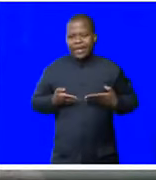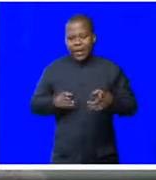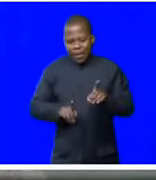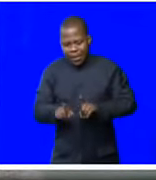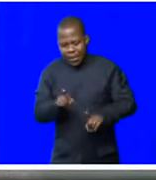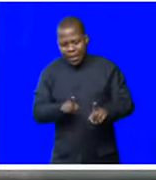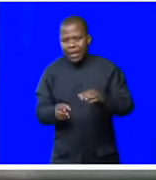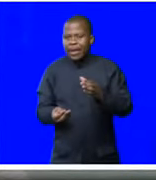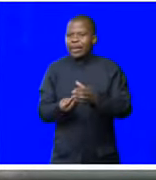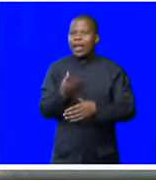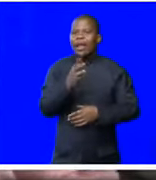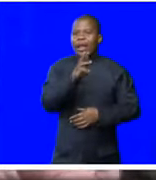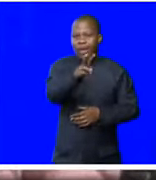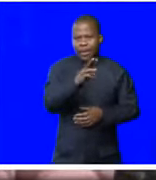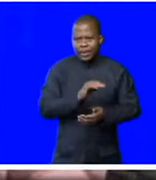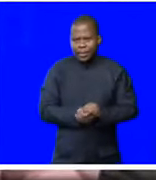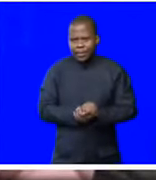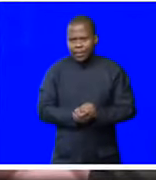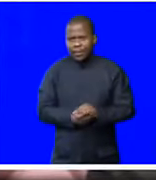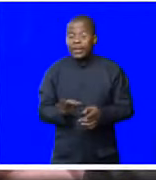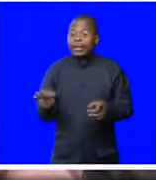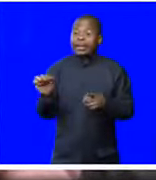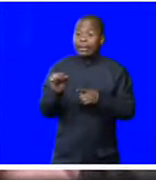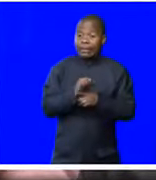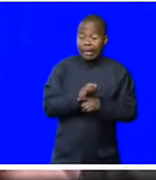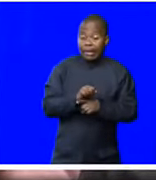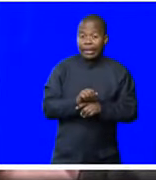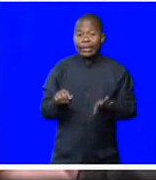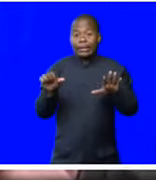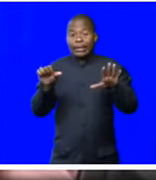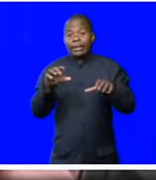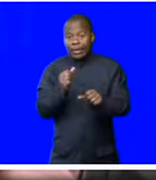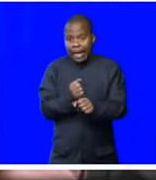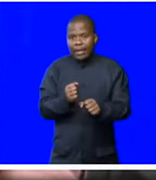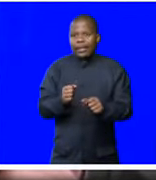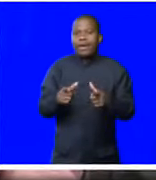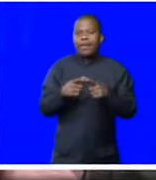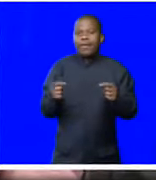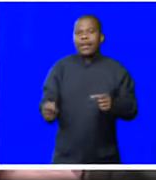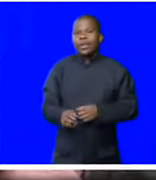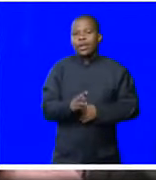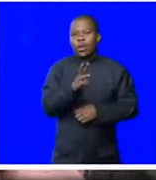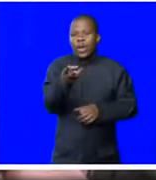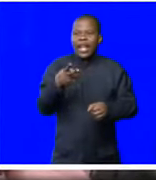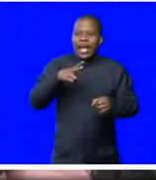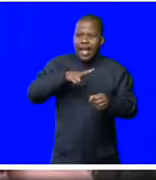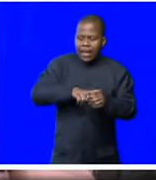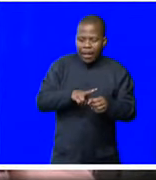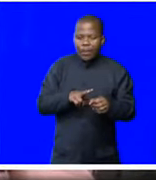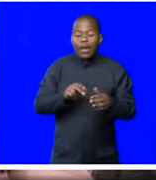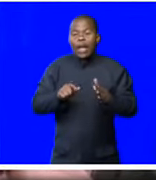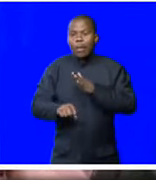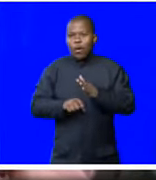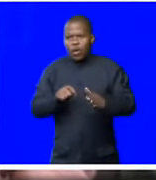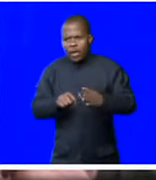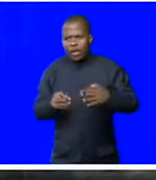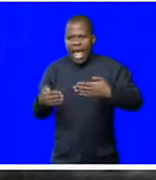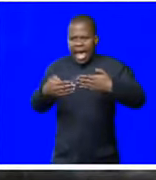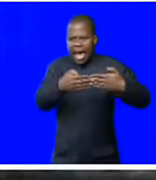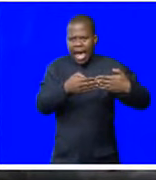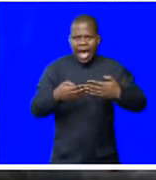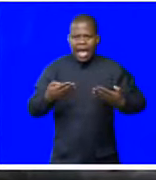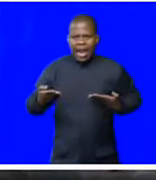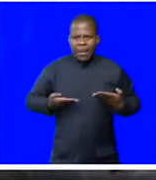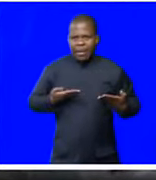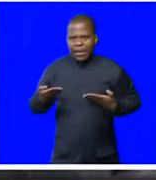kuleli phupho lami le-business. The workshop is expected to take 6 days and will be followed by an incubation project of a year.